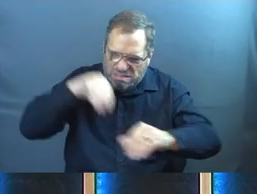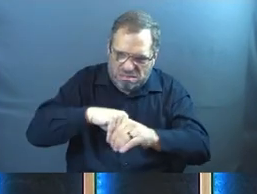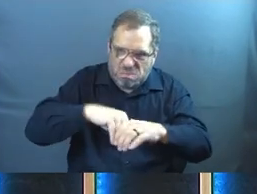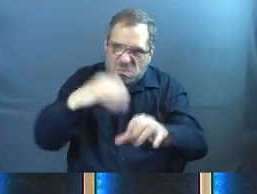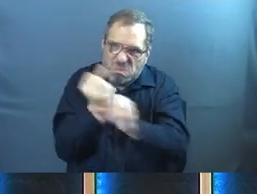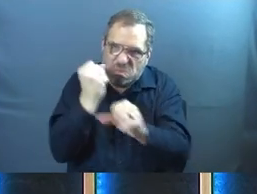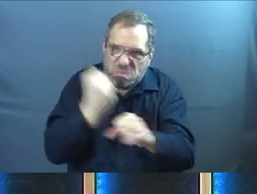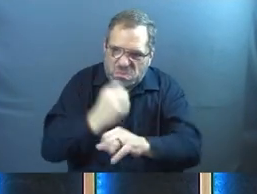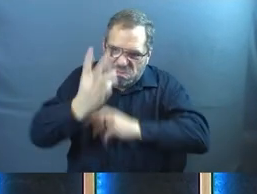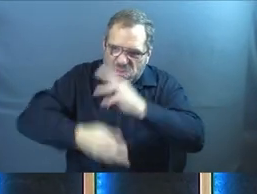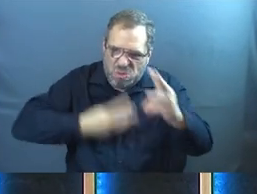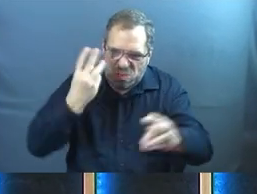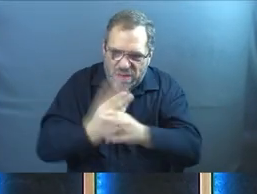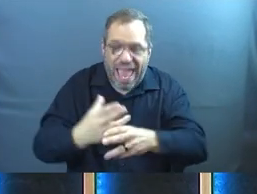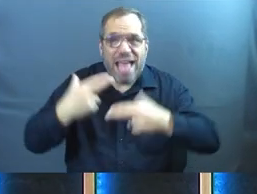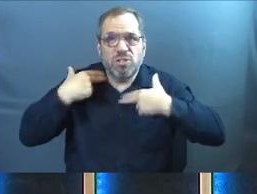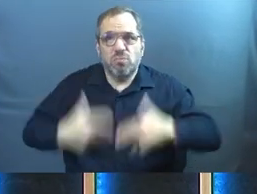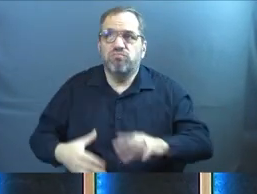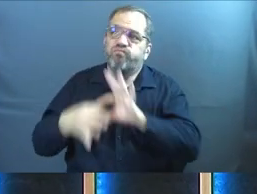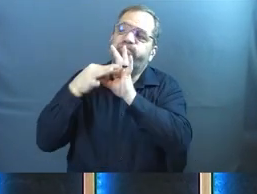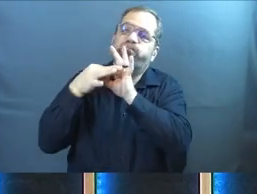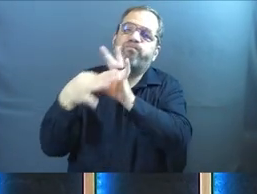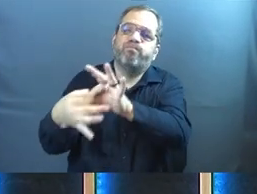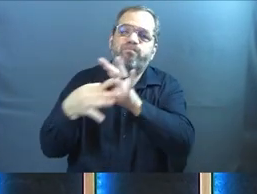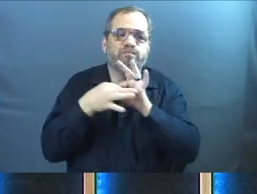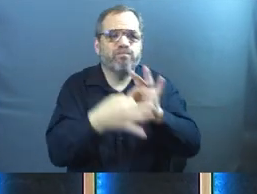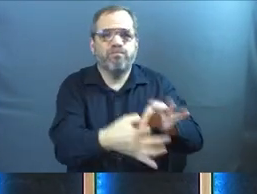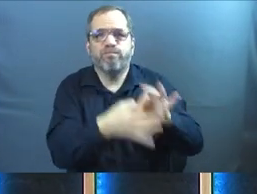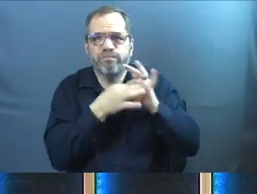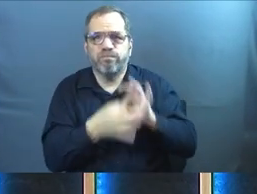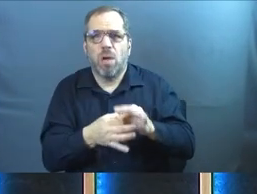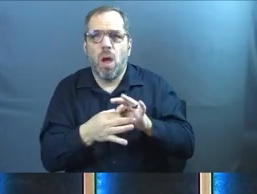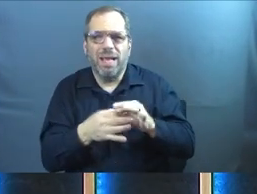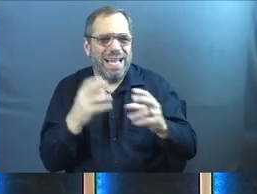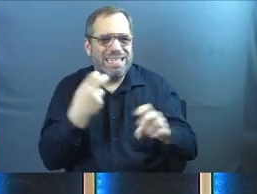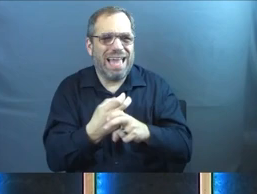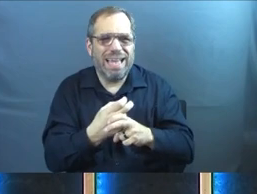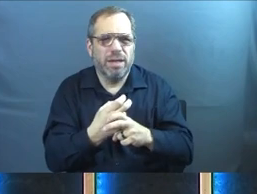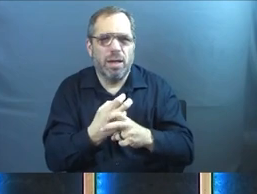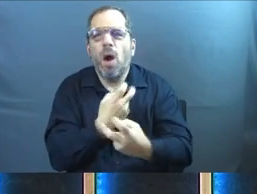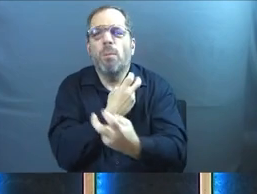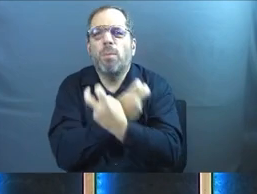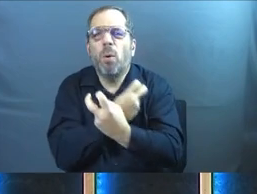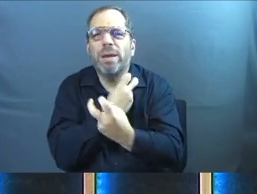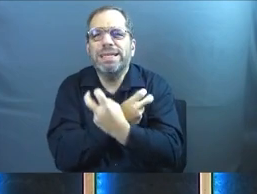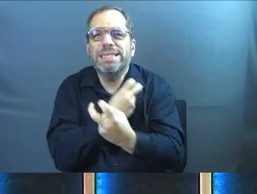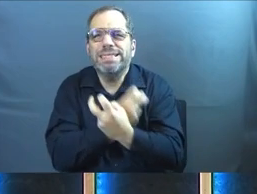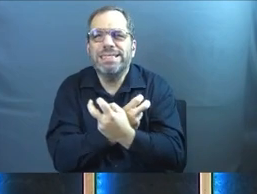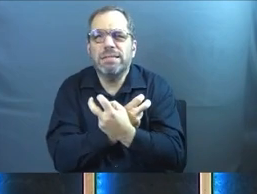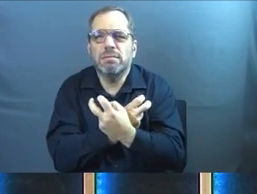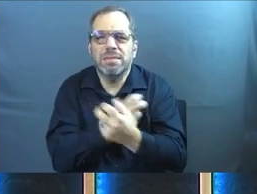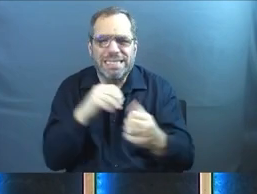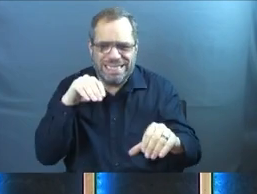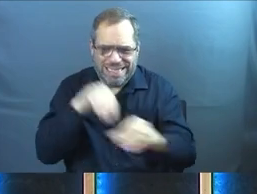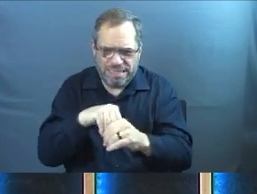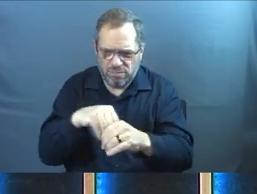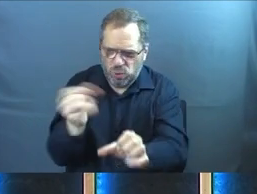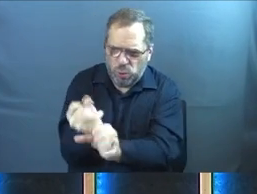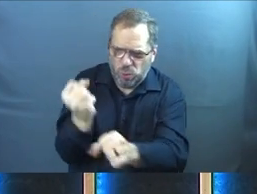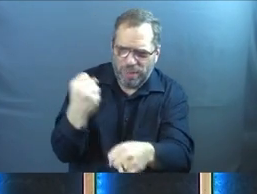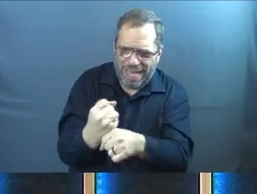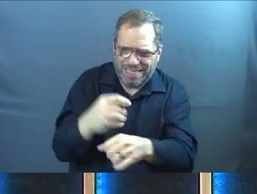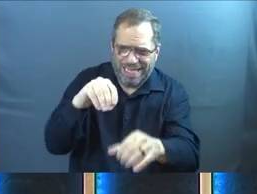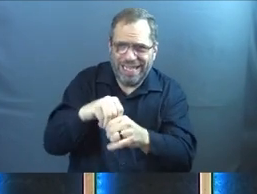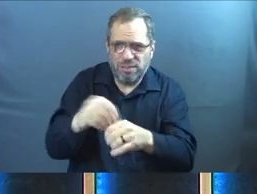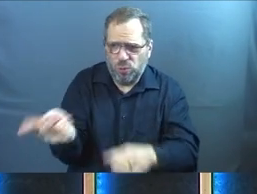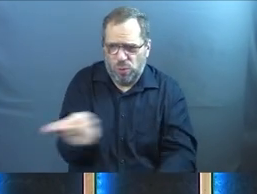creation and into human relationships. Poison. It's like poison seeped into the creation and